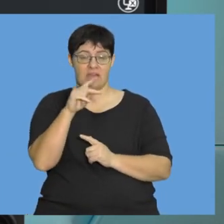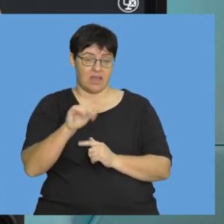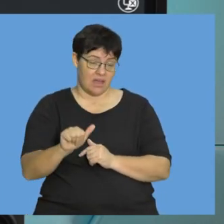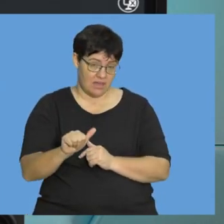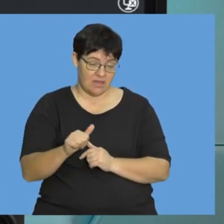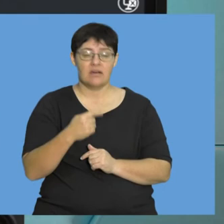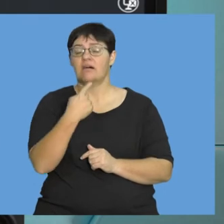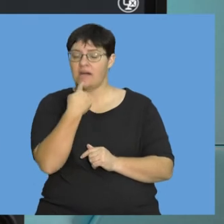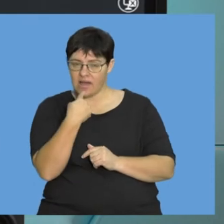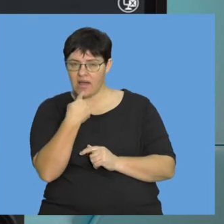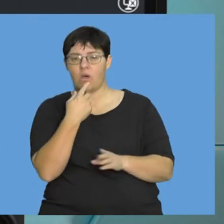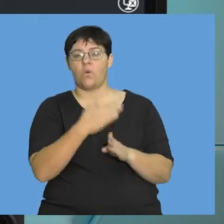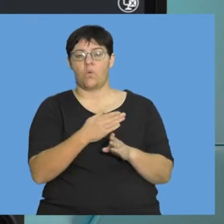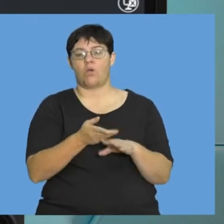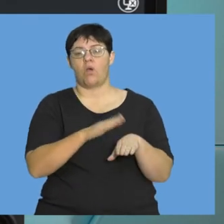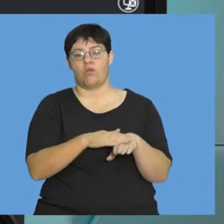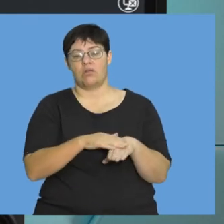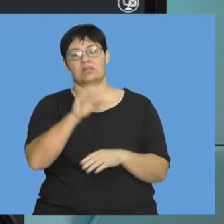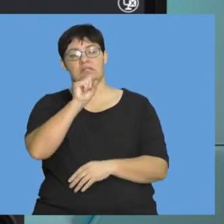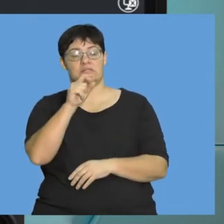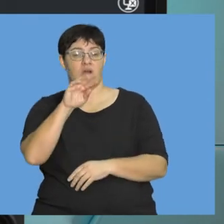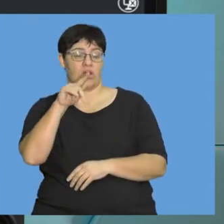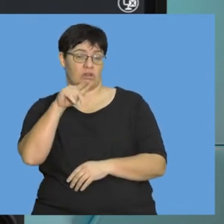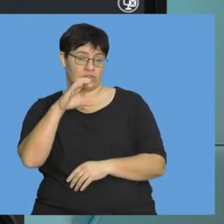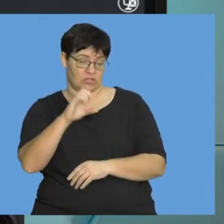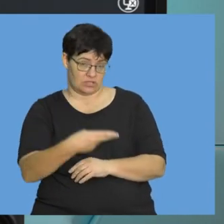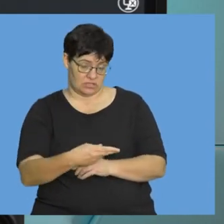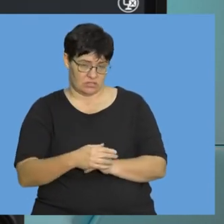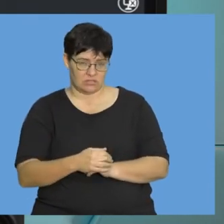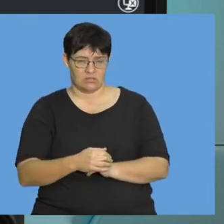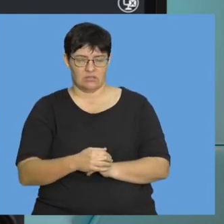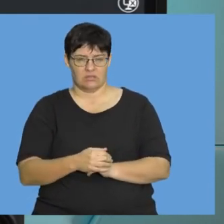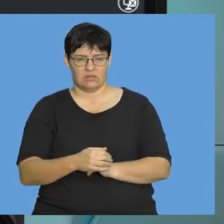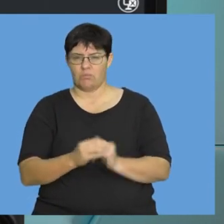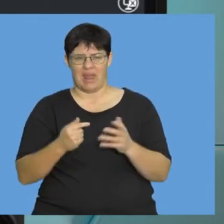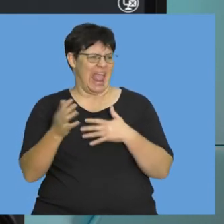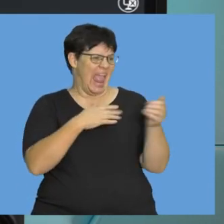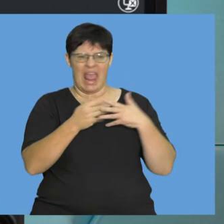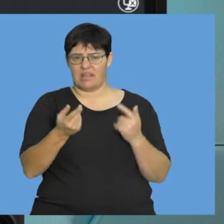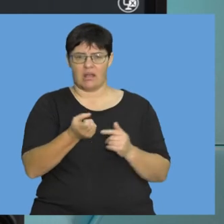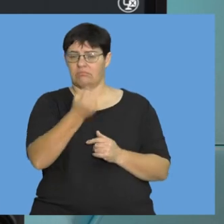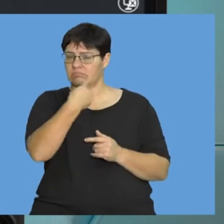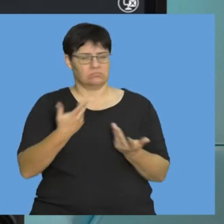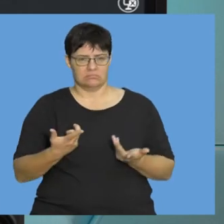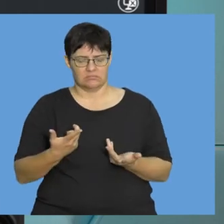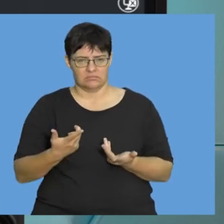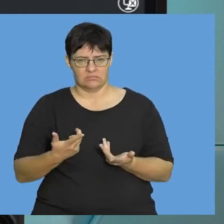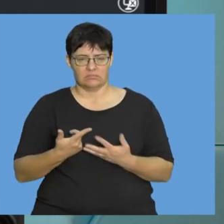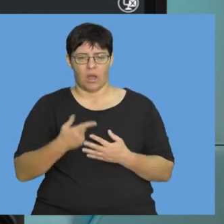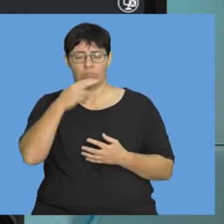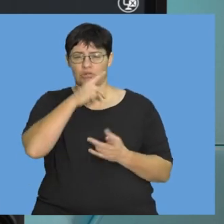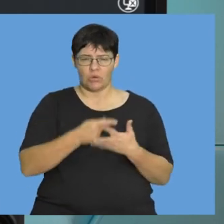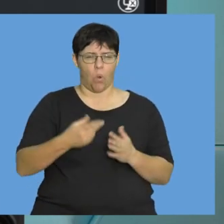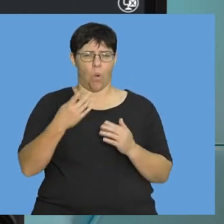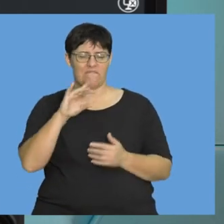amylase will only work on starch, right? For example, those kind of things. It can't just work on anything that, right, if you put proteins